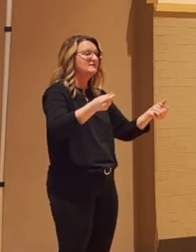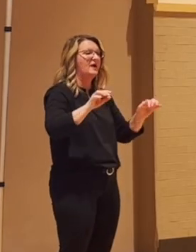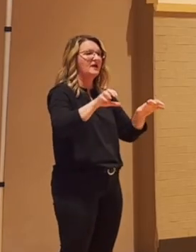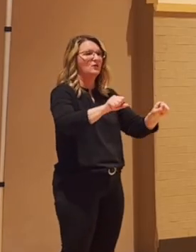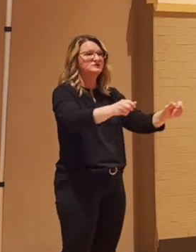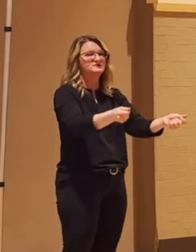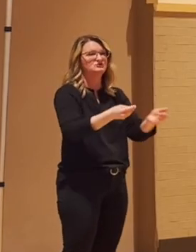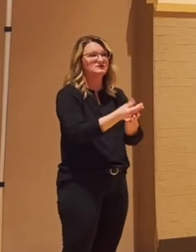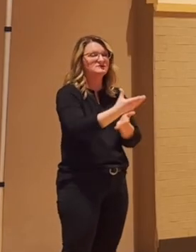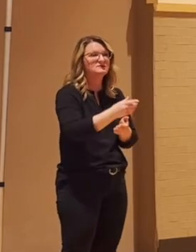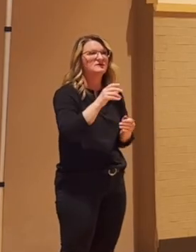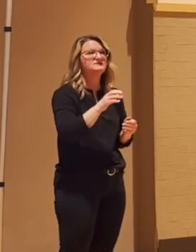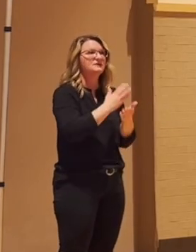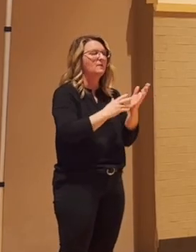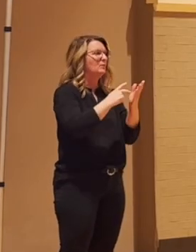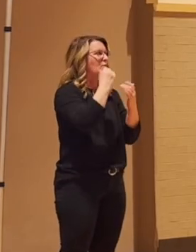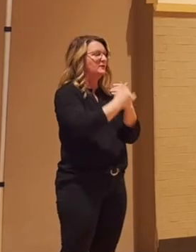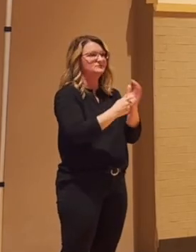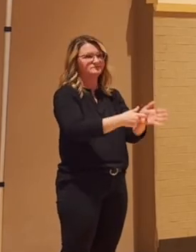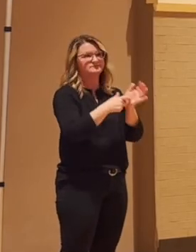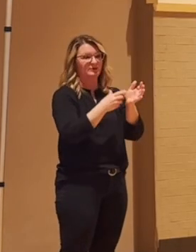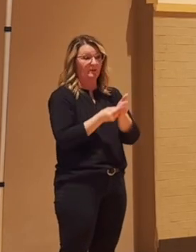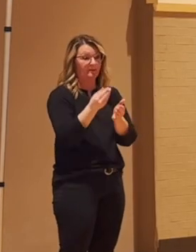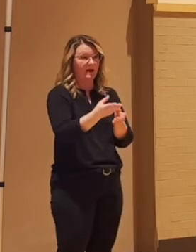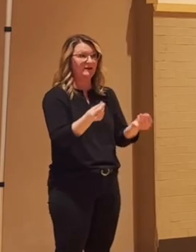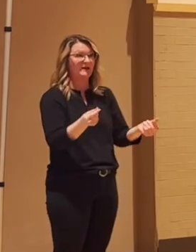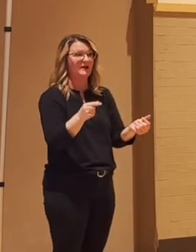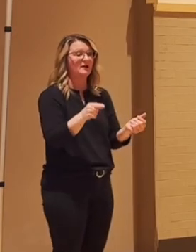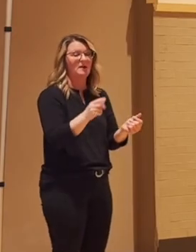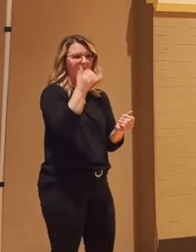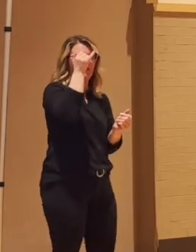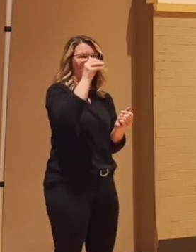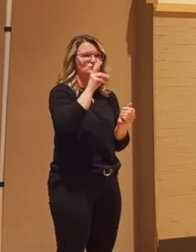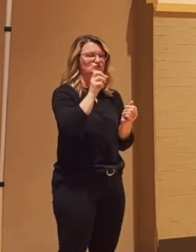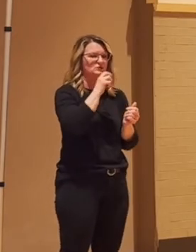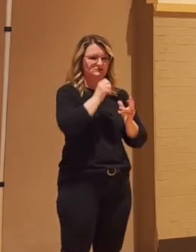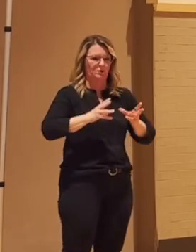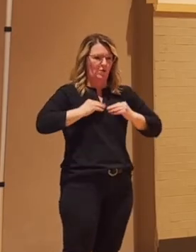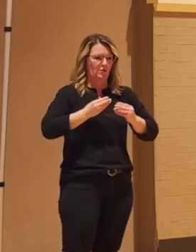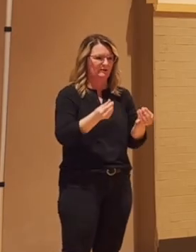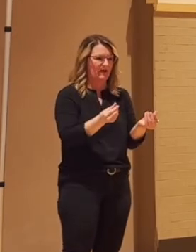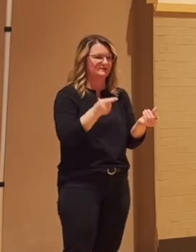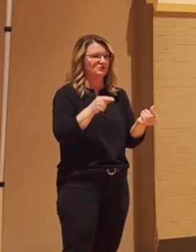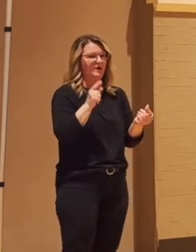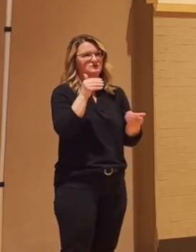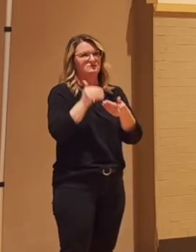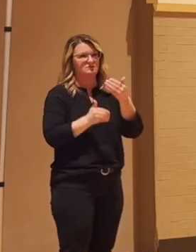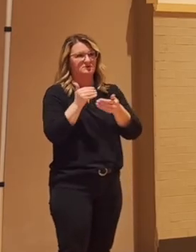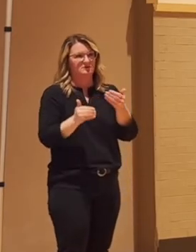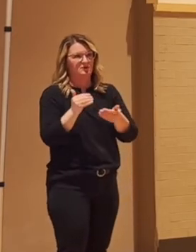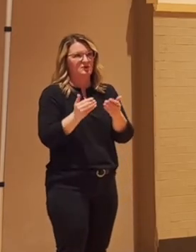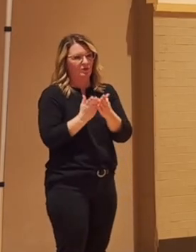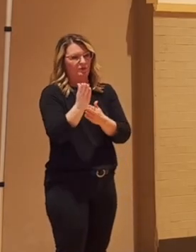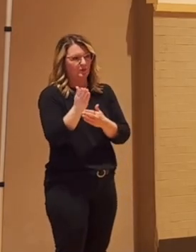certain projects that required us to purchase land, and Buffalo Sewer does not own land, so there are processes that we would have to go